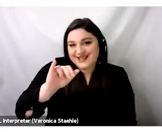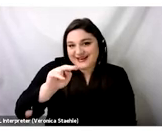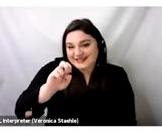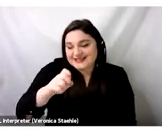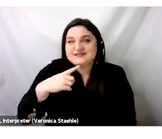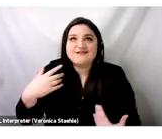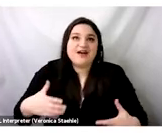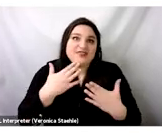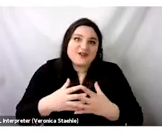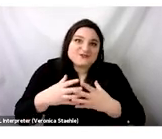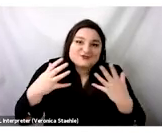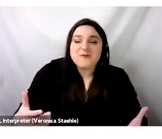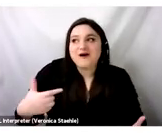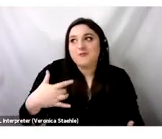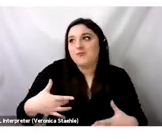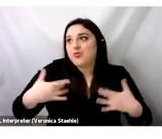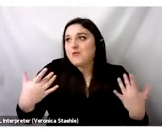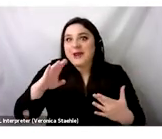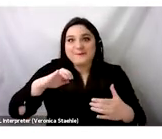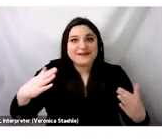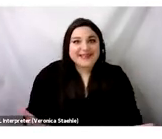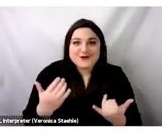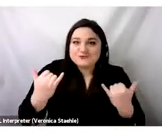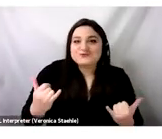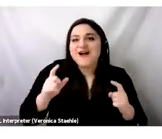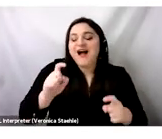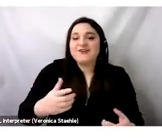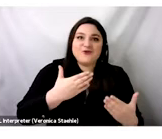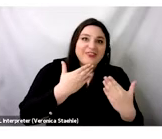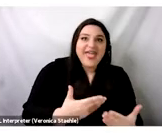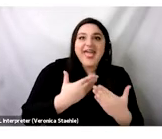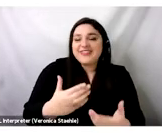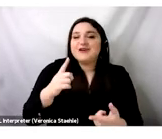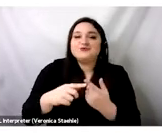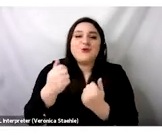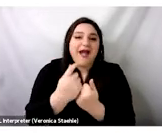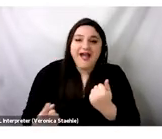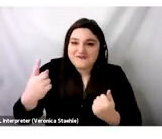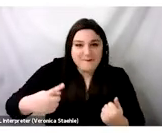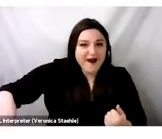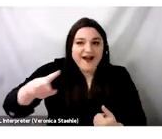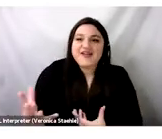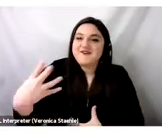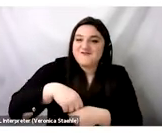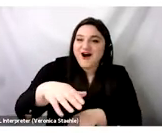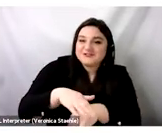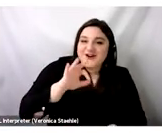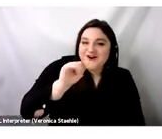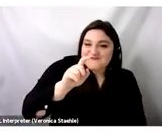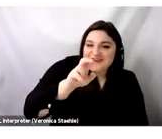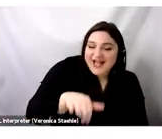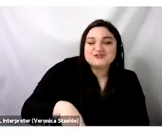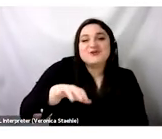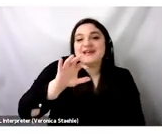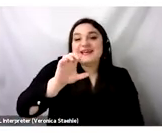I am so excited to be here. I just need to give a huge thanks to everybody at the Slow Factory, Celine,